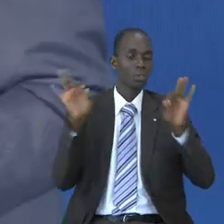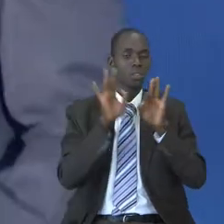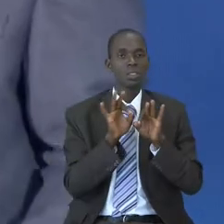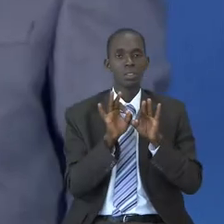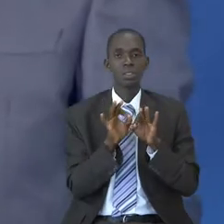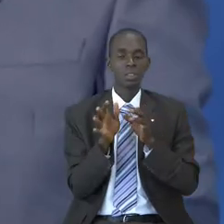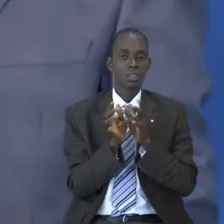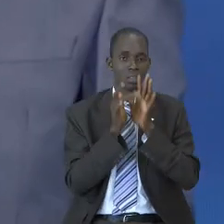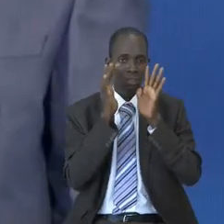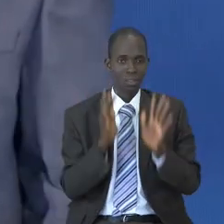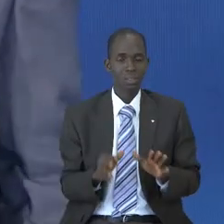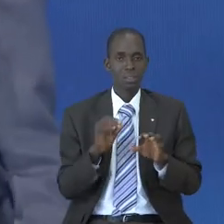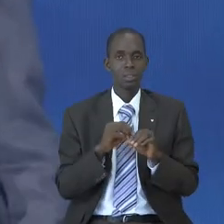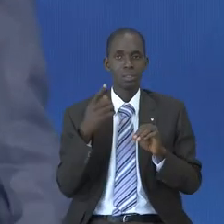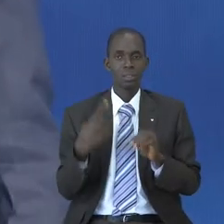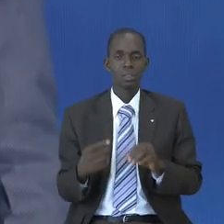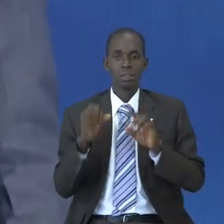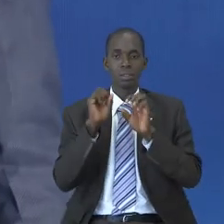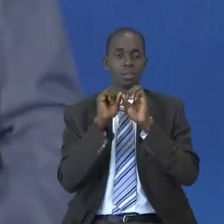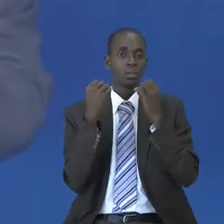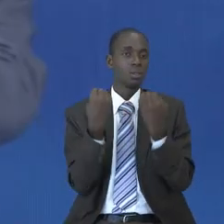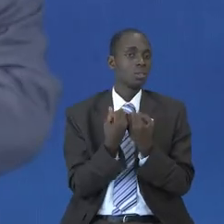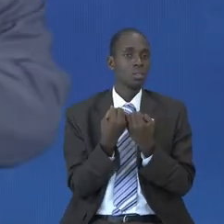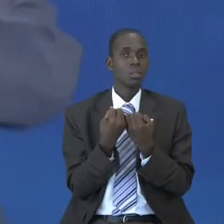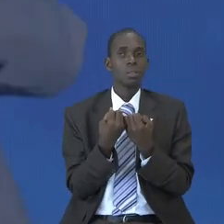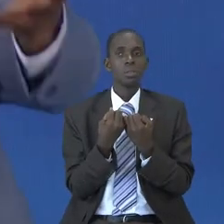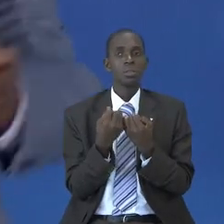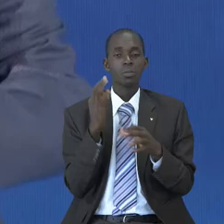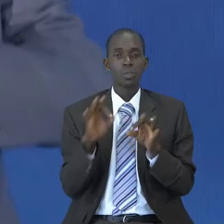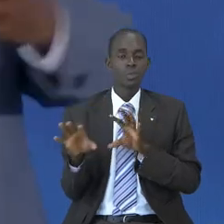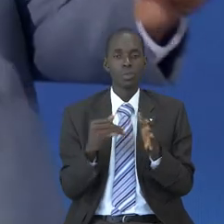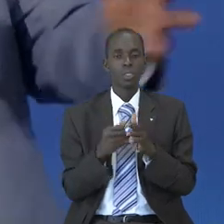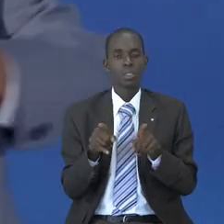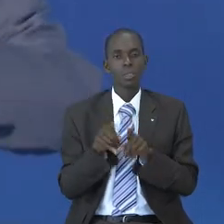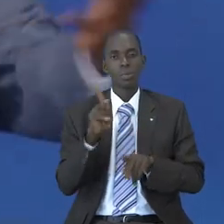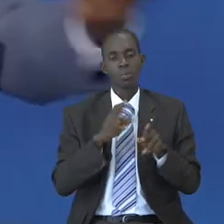if we do it like the people of the world, giving money,